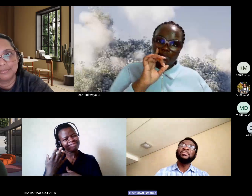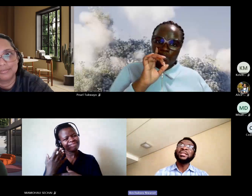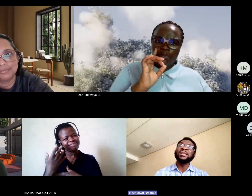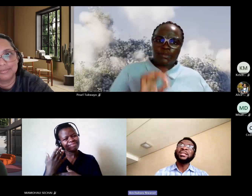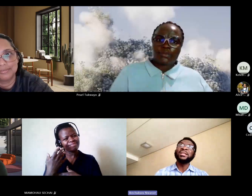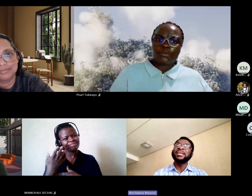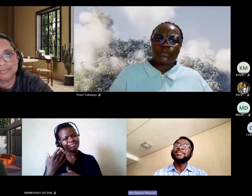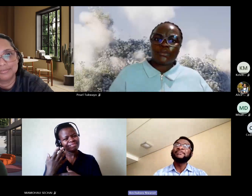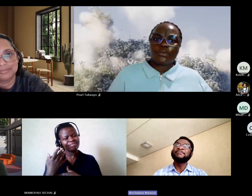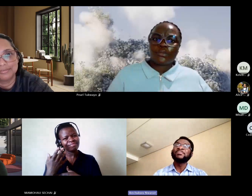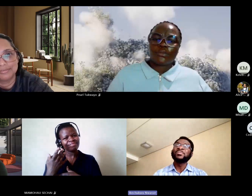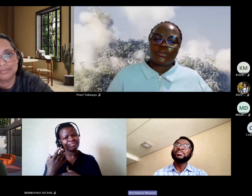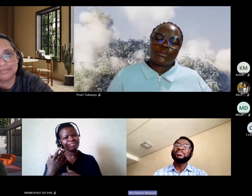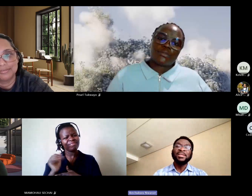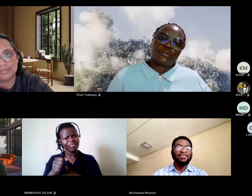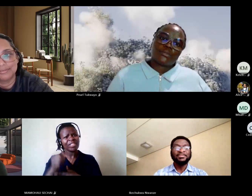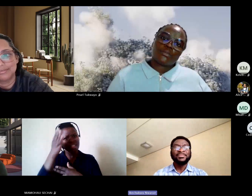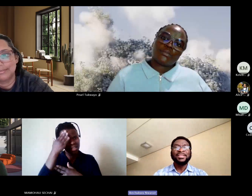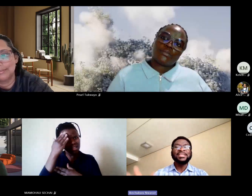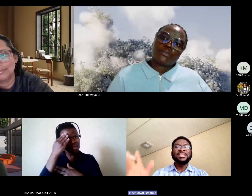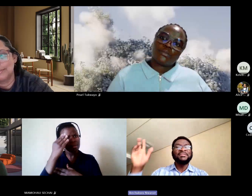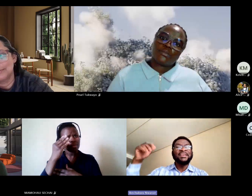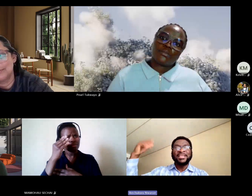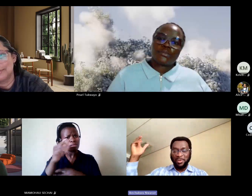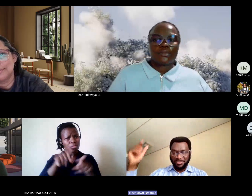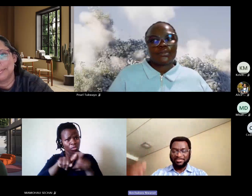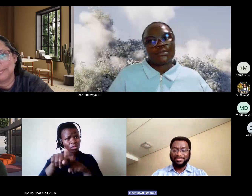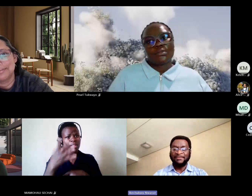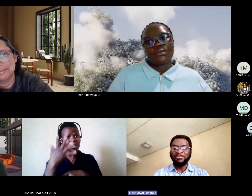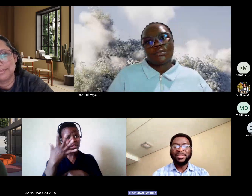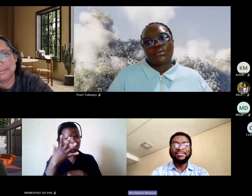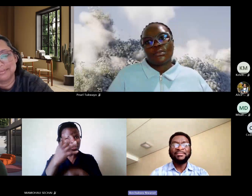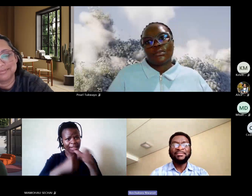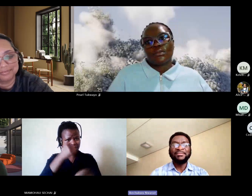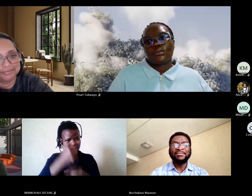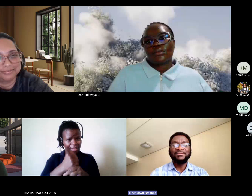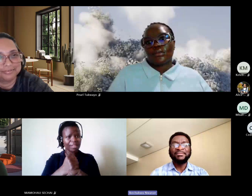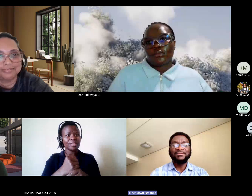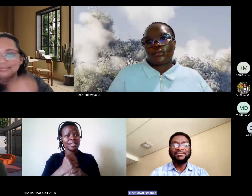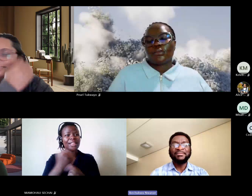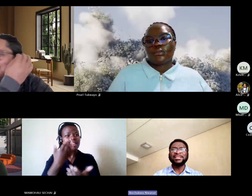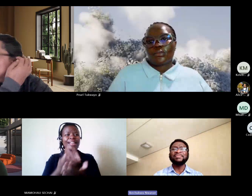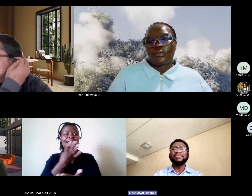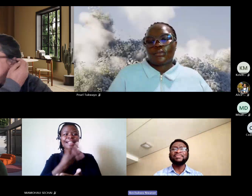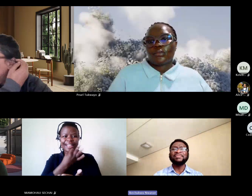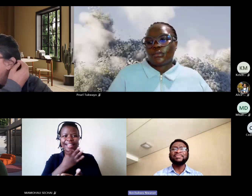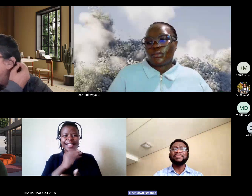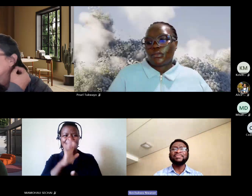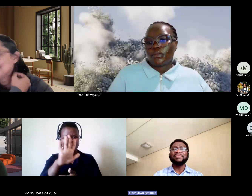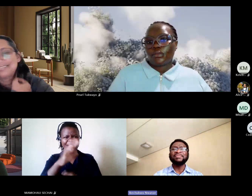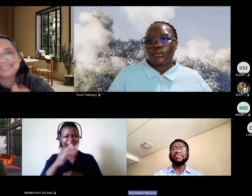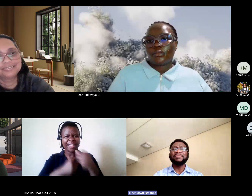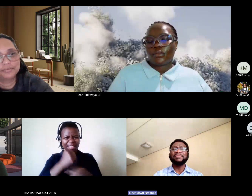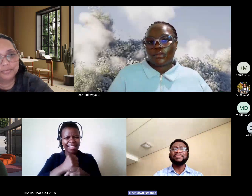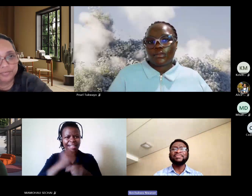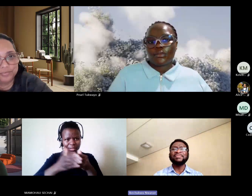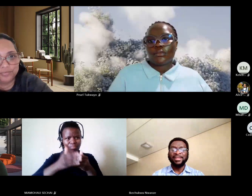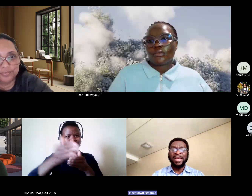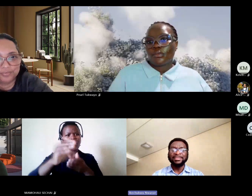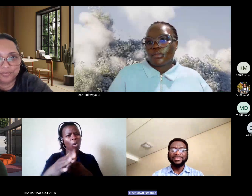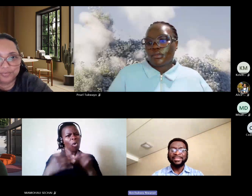I know it's definitely more than 5 years. Yeah, let's say 5 years plus. Yeah, 5 years plus or 7 years plus. I've